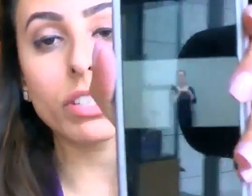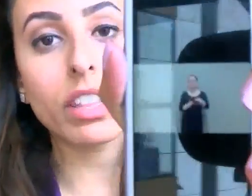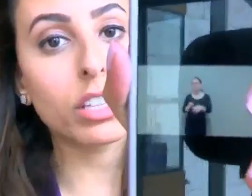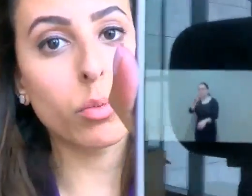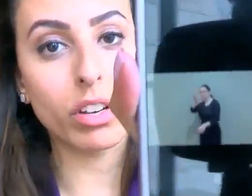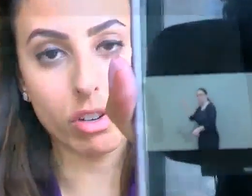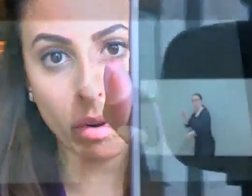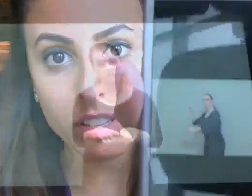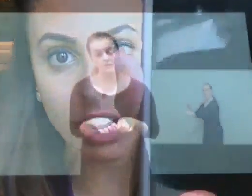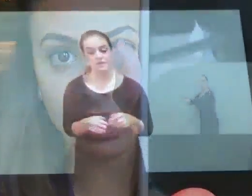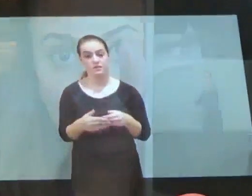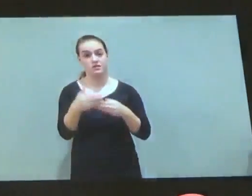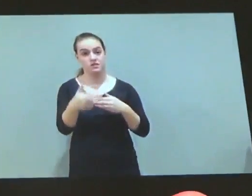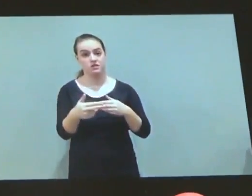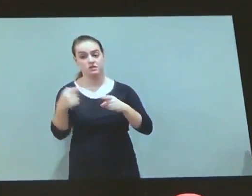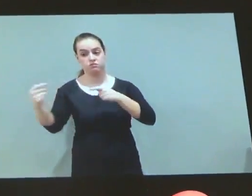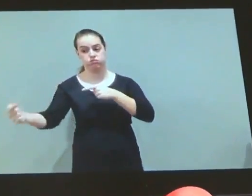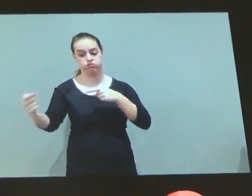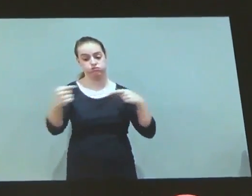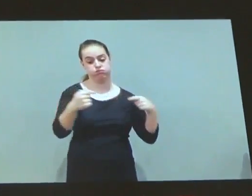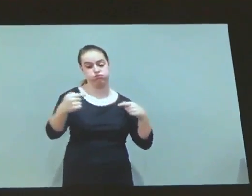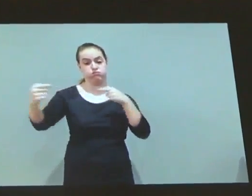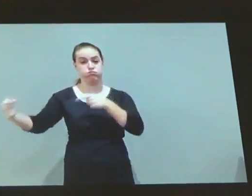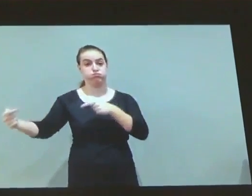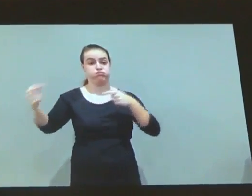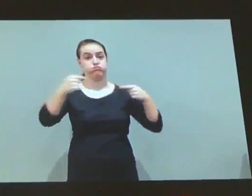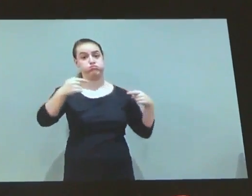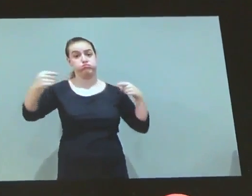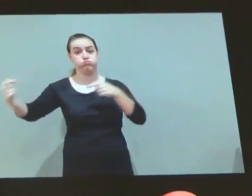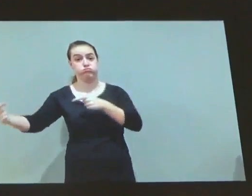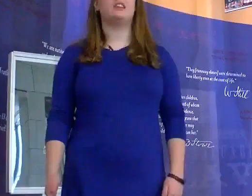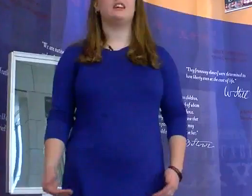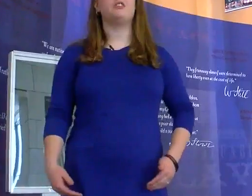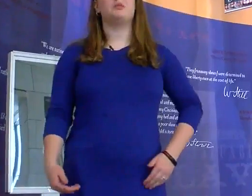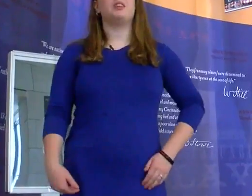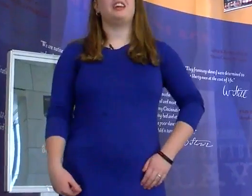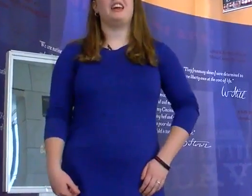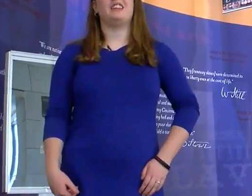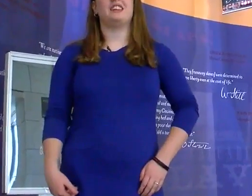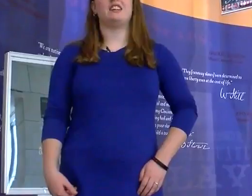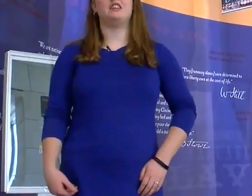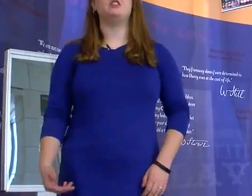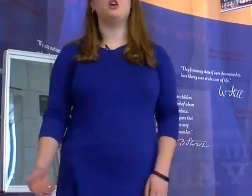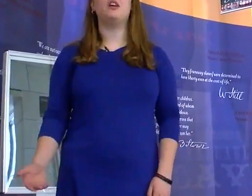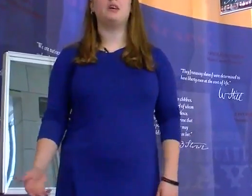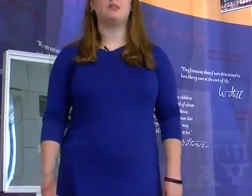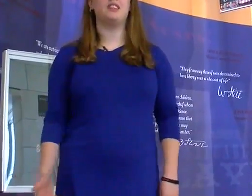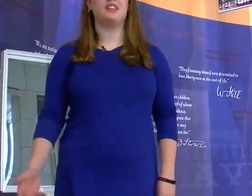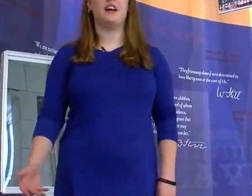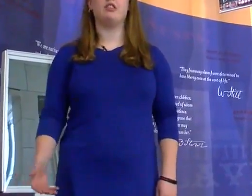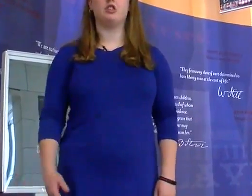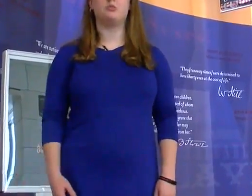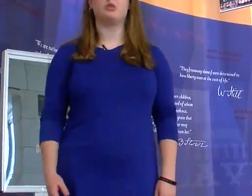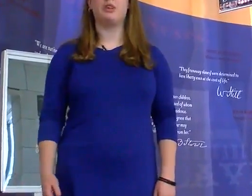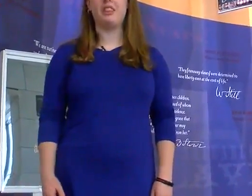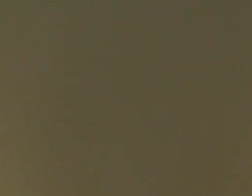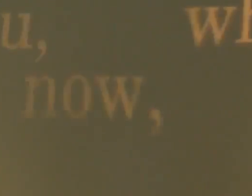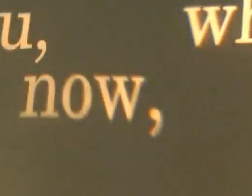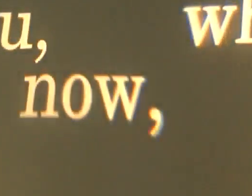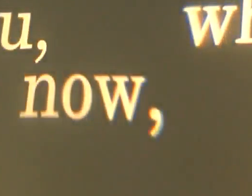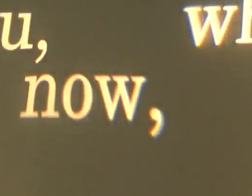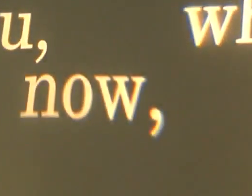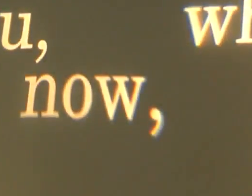videos like this one showing sign language. museums give guided tours, the deaf community can't exactly go on them unless they have an interpreter